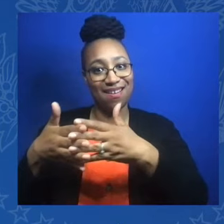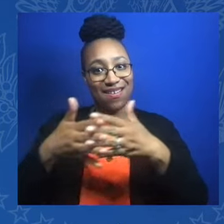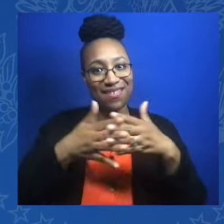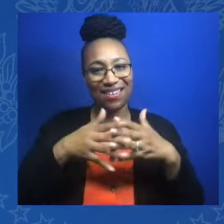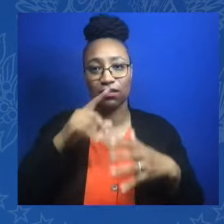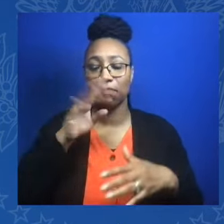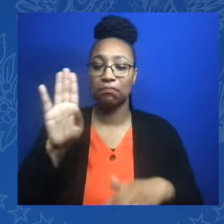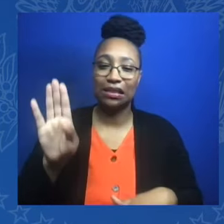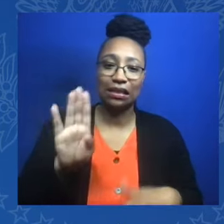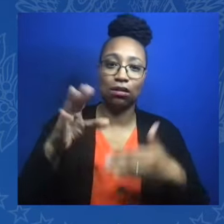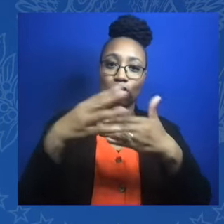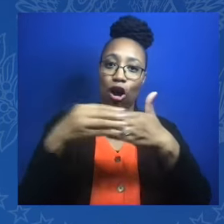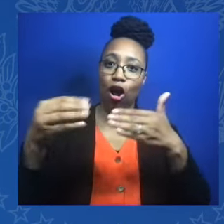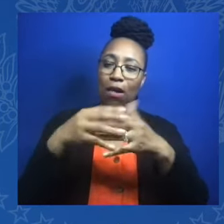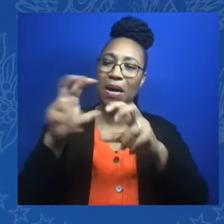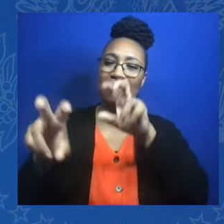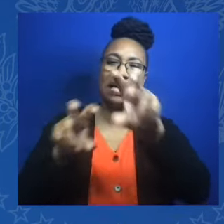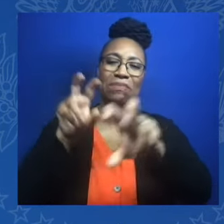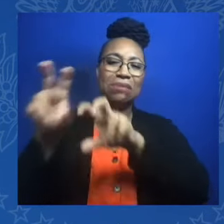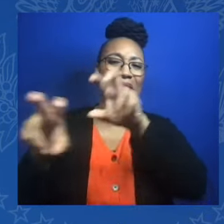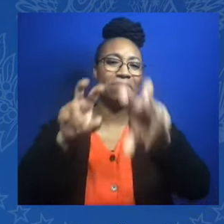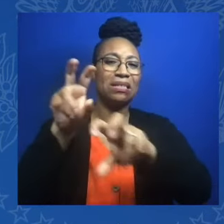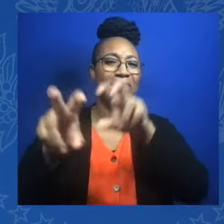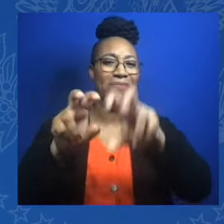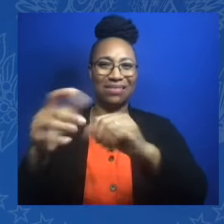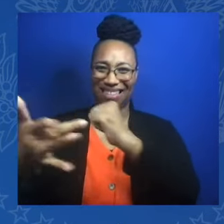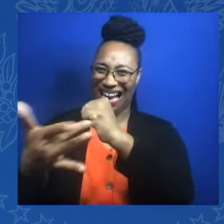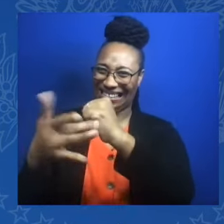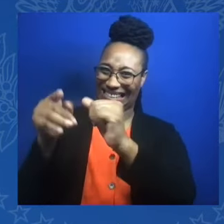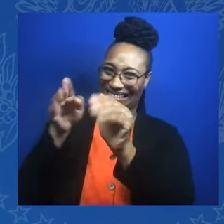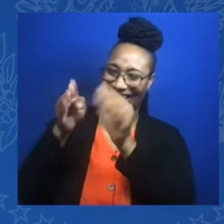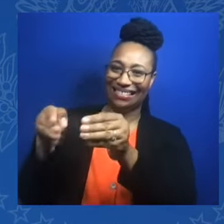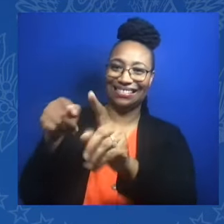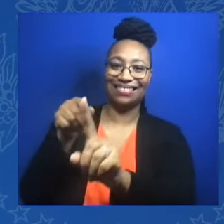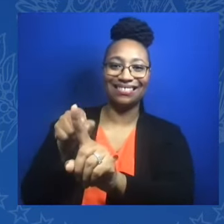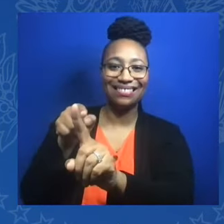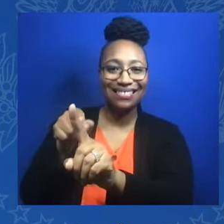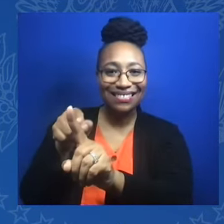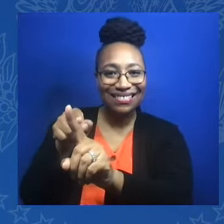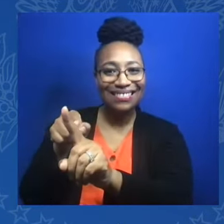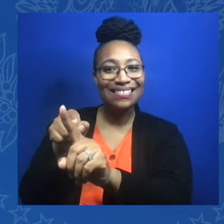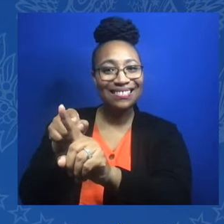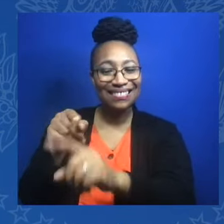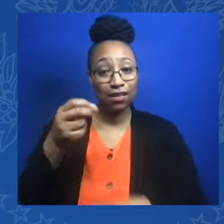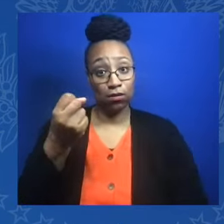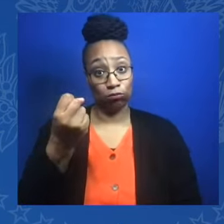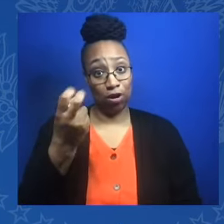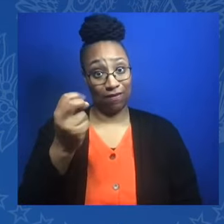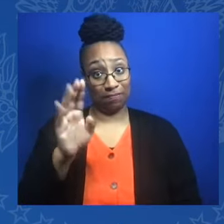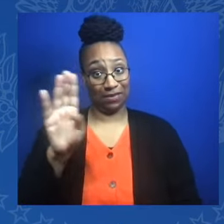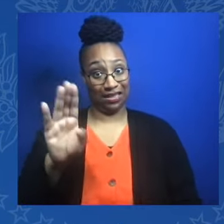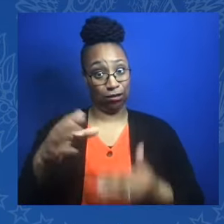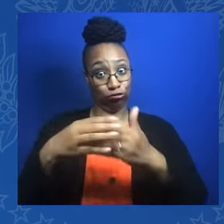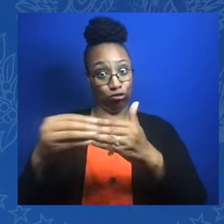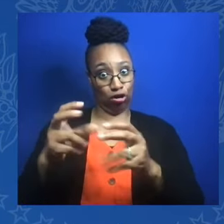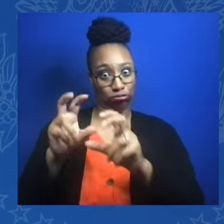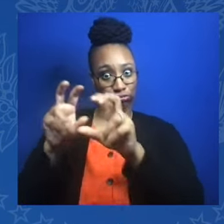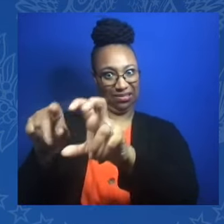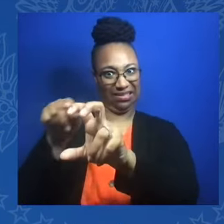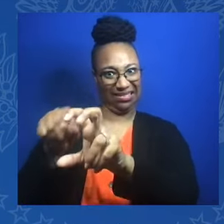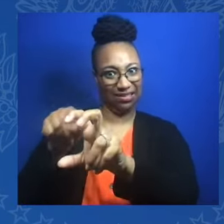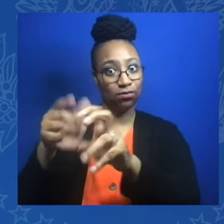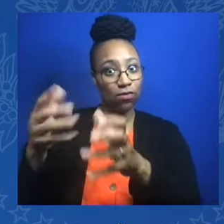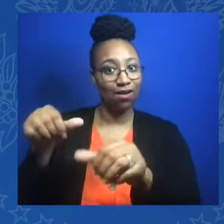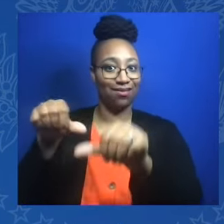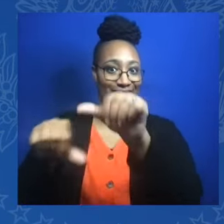manufacturing. $12 billion from Taiwan Semiconductor Manufacturing Company in Arizona. $20 billion and counting